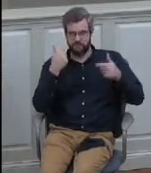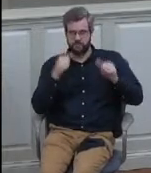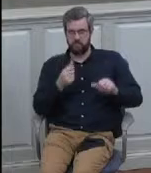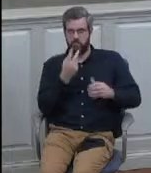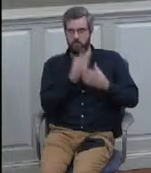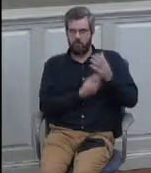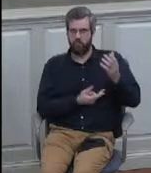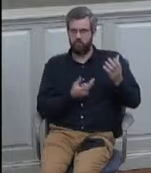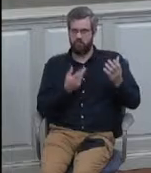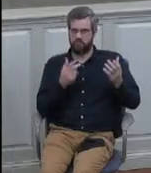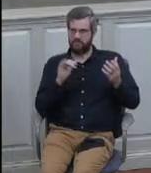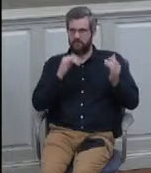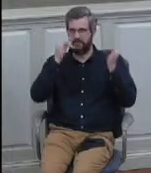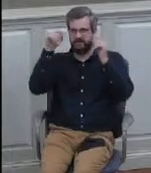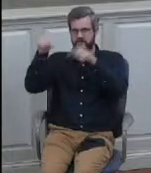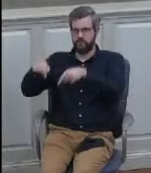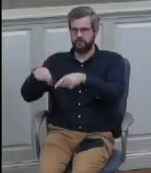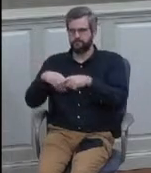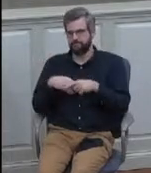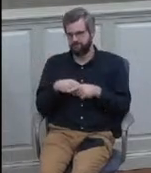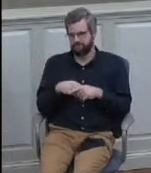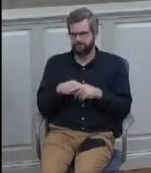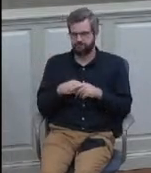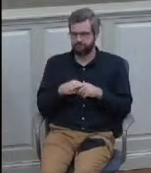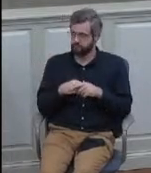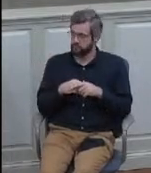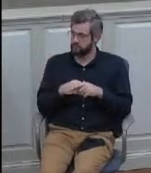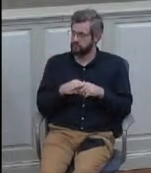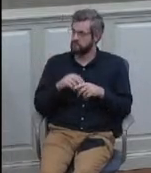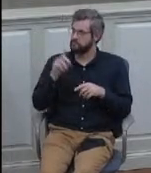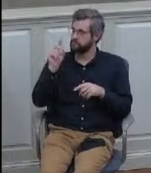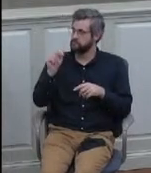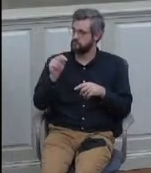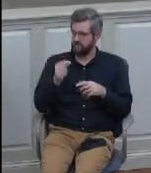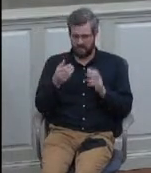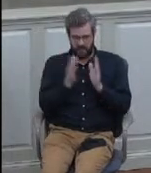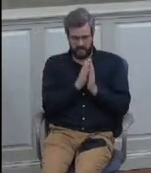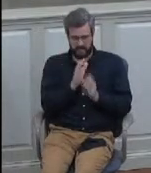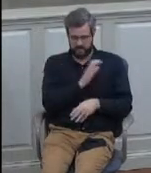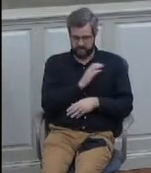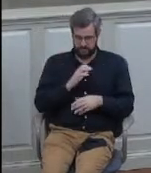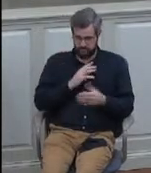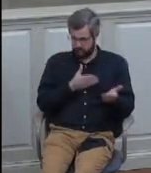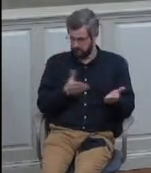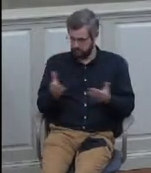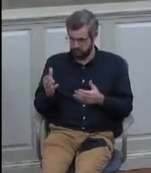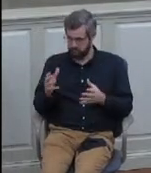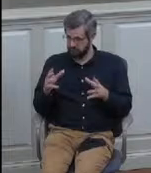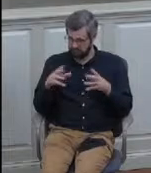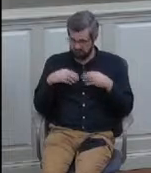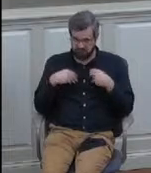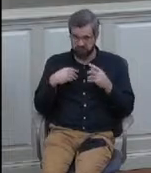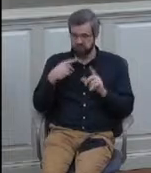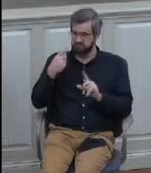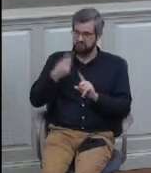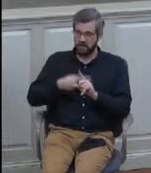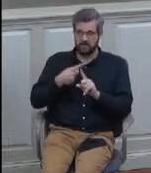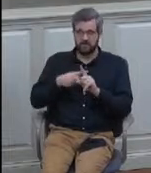things to happen. Would the commission be open to, say, a monthly